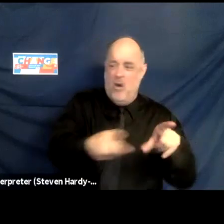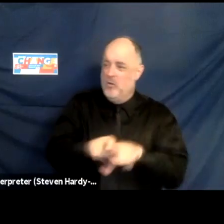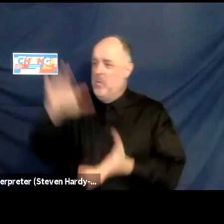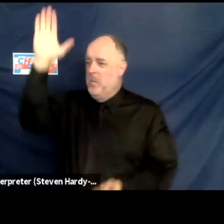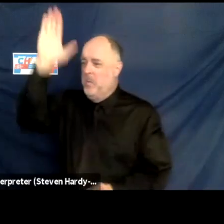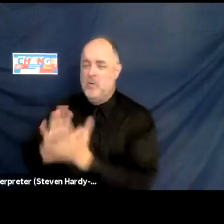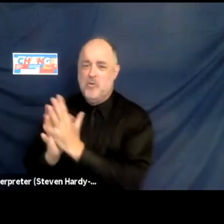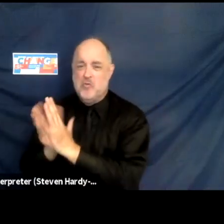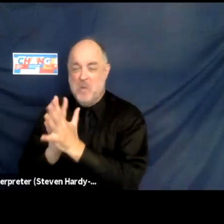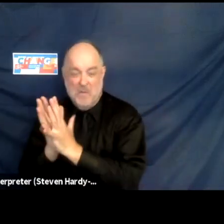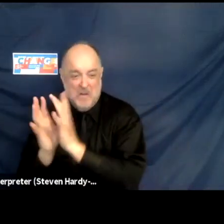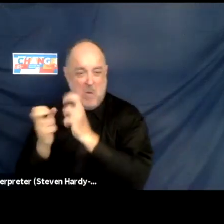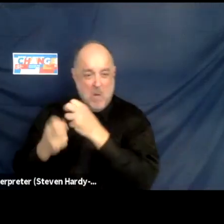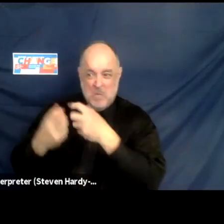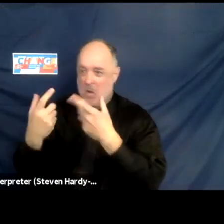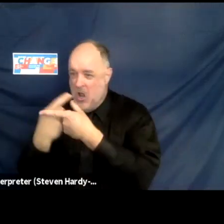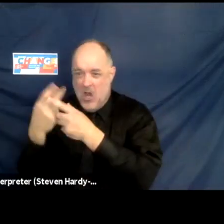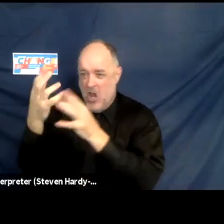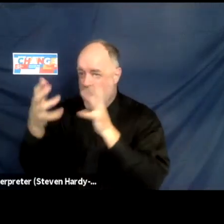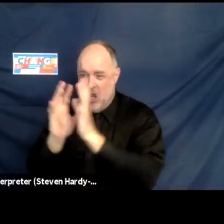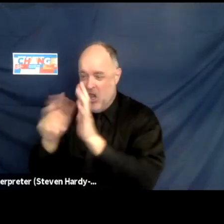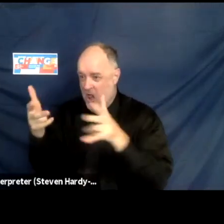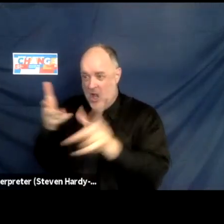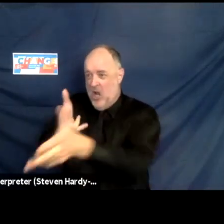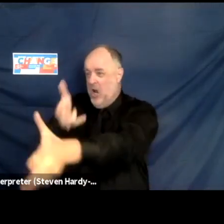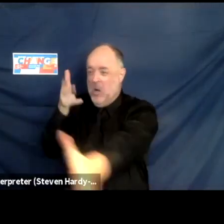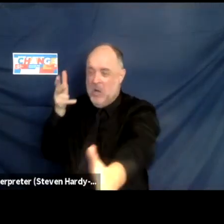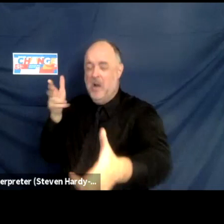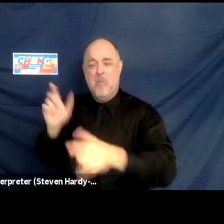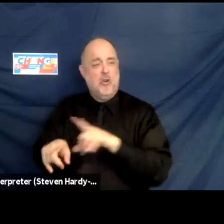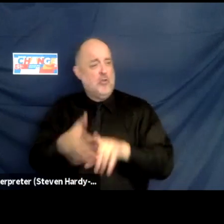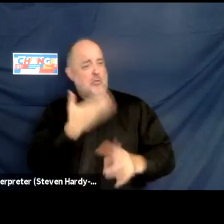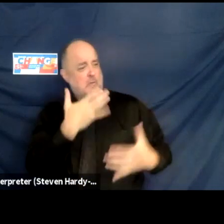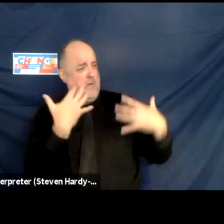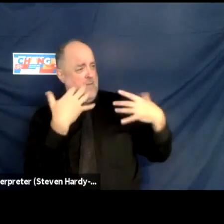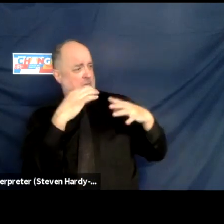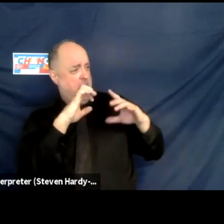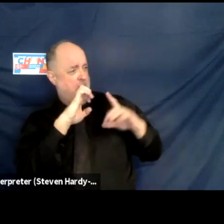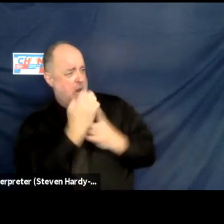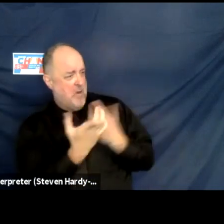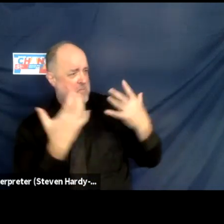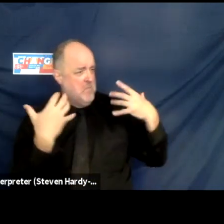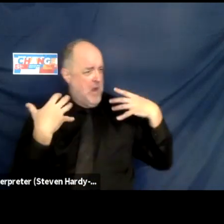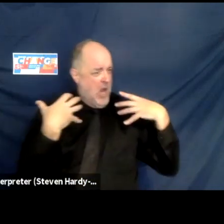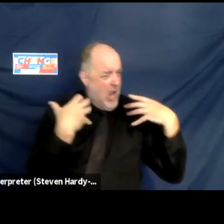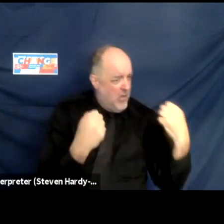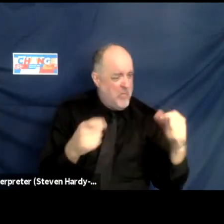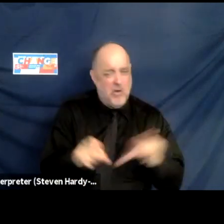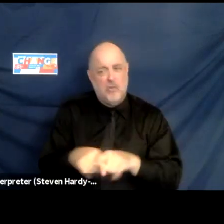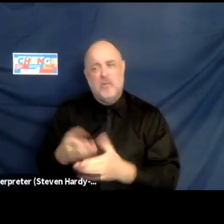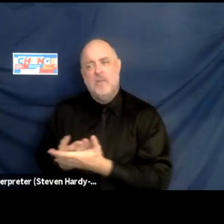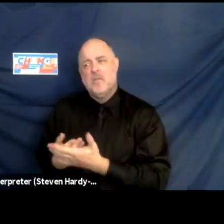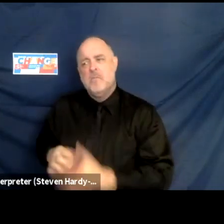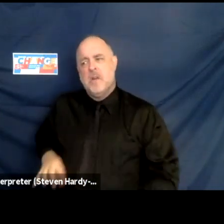and downtown areas, which are not only good environmentally, but also have a fiscal cost to the economy. But